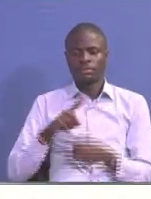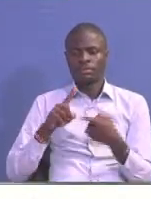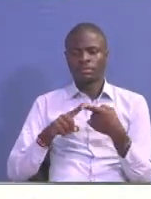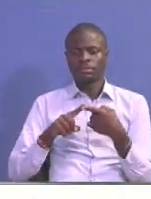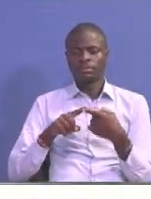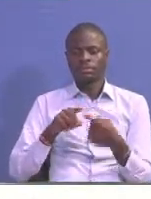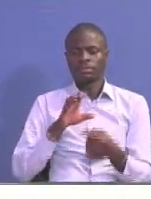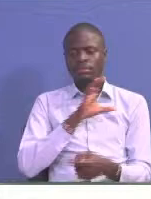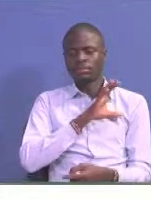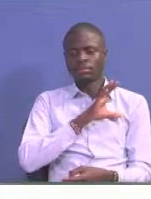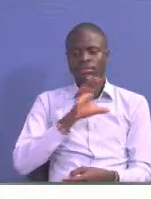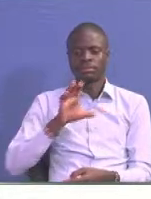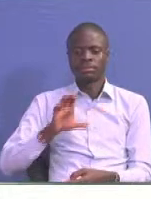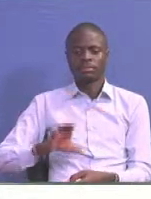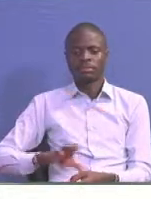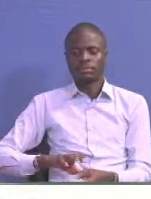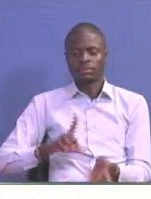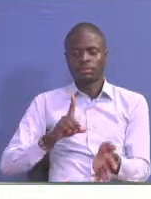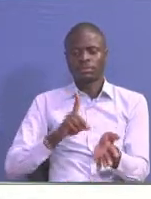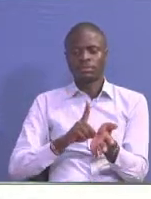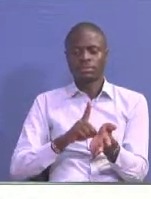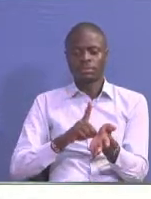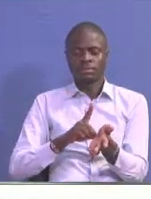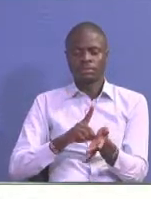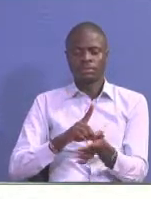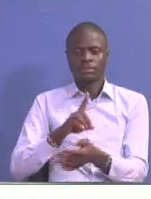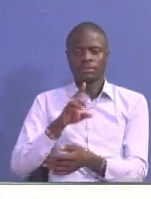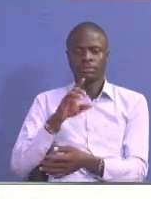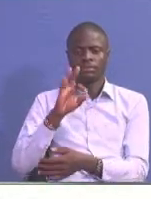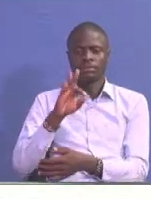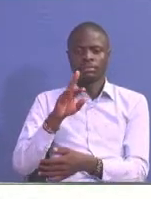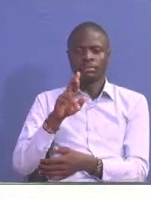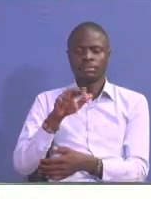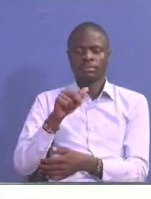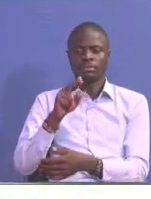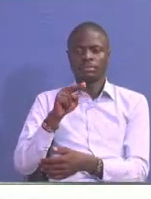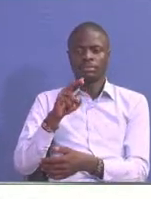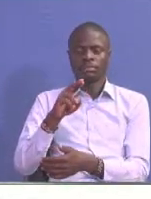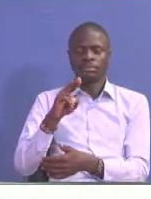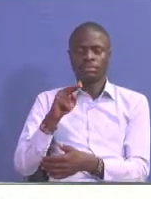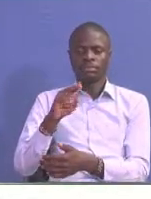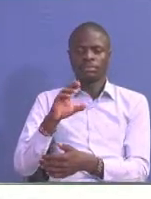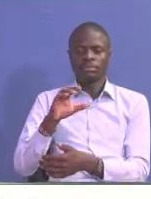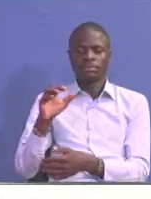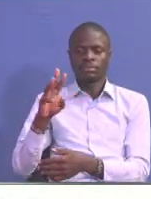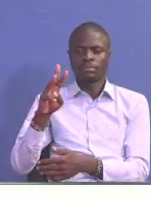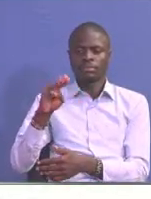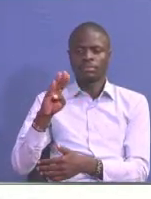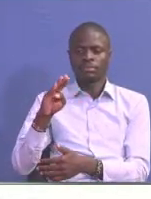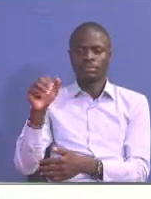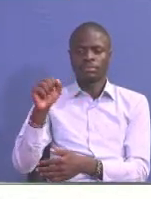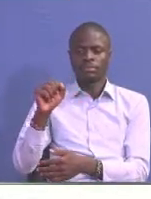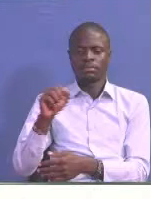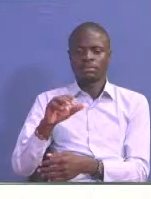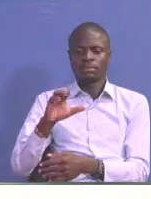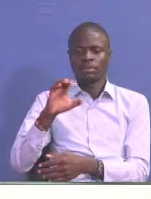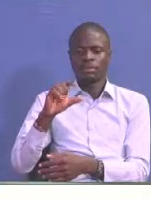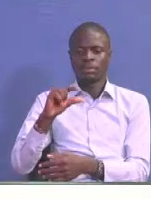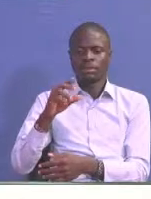Ambassador Dr. Francis Muthaura, MBS,